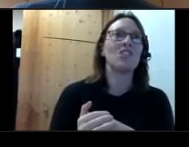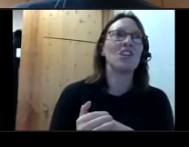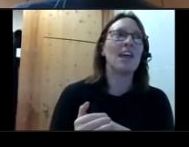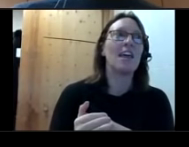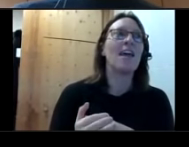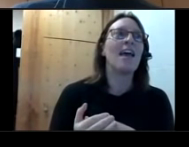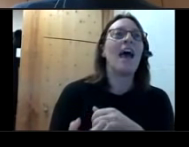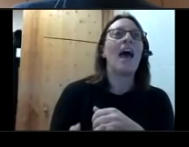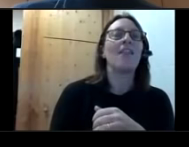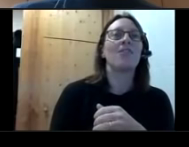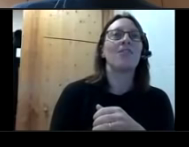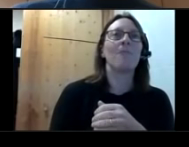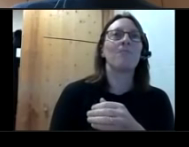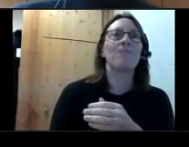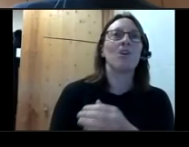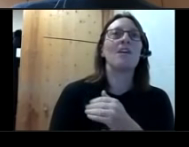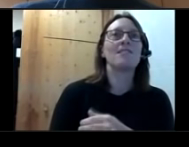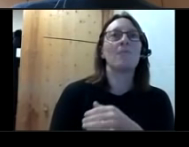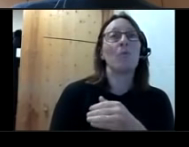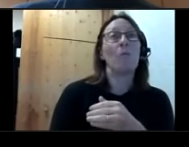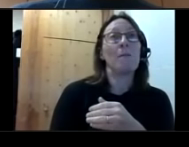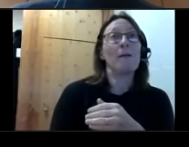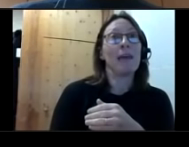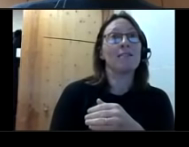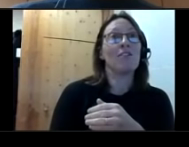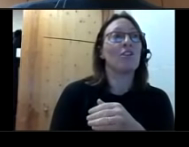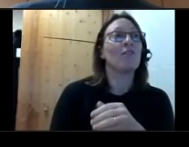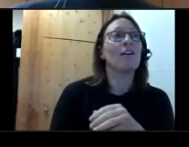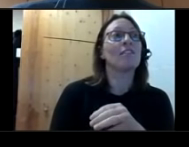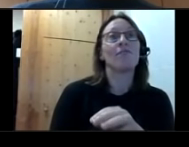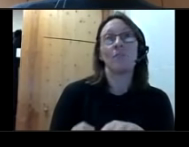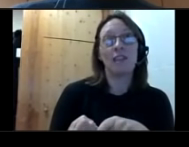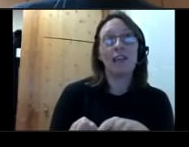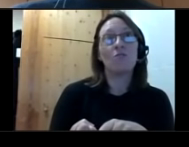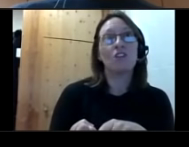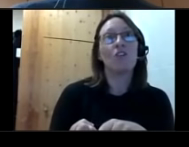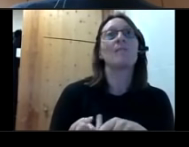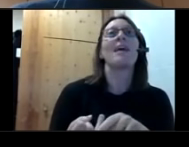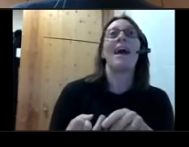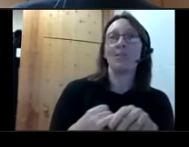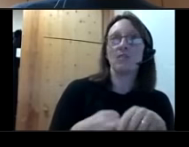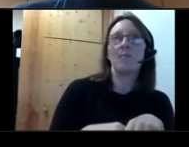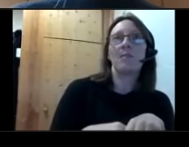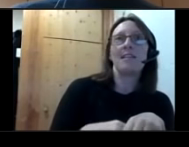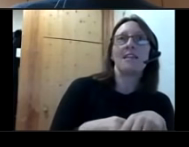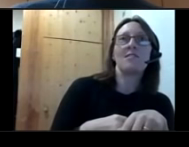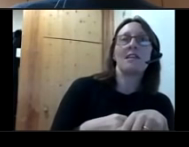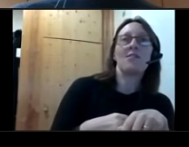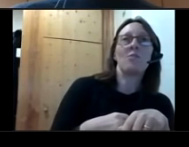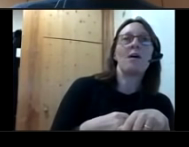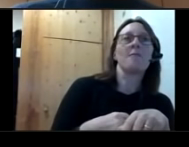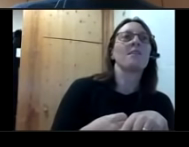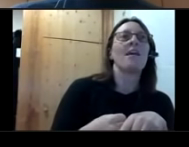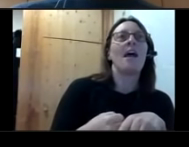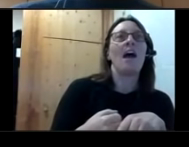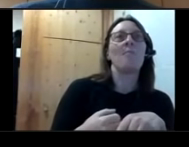sites each year, and who they sample will be based on advice from stakeholder groups and also complaints they receive